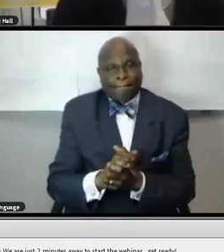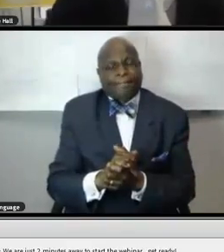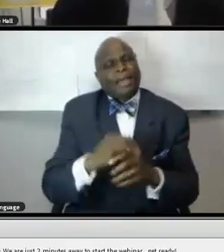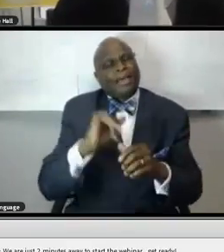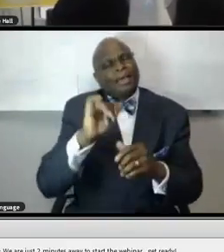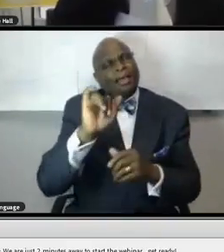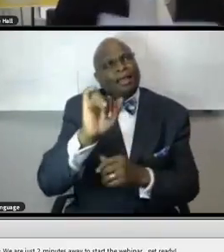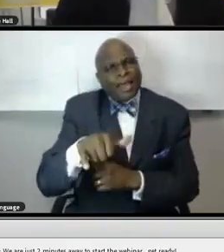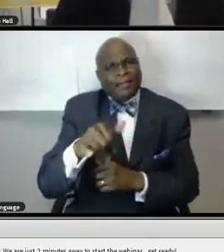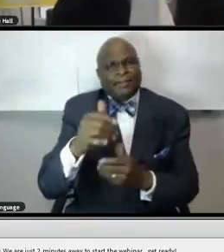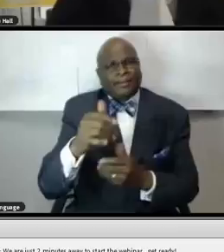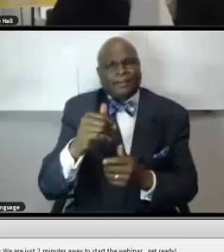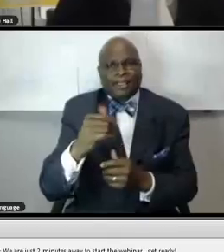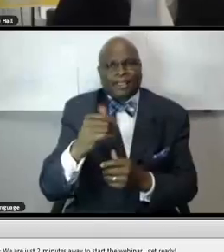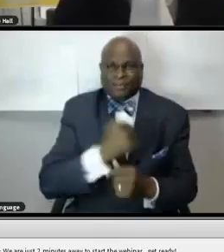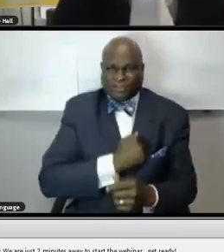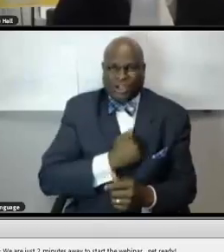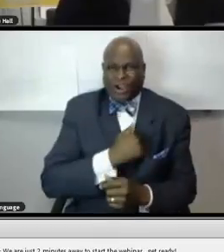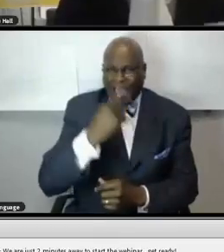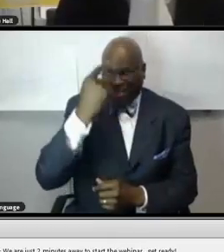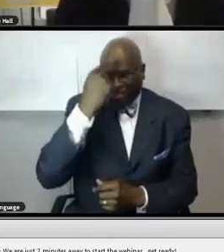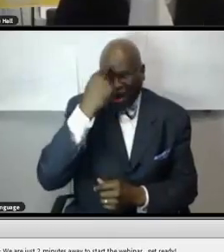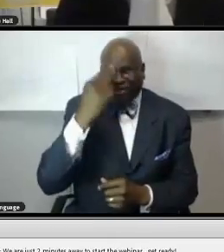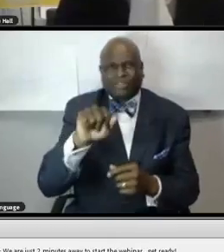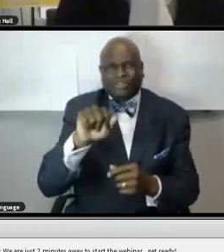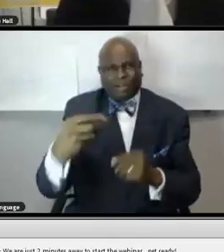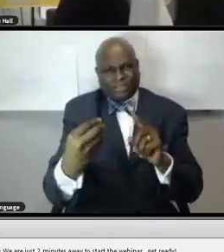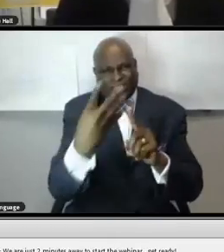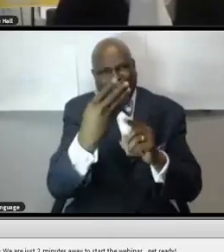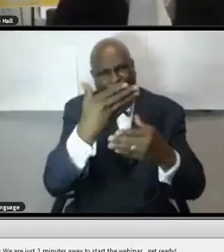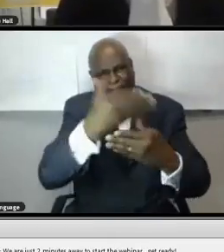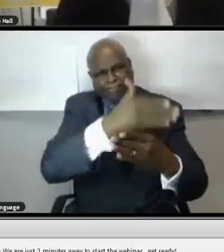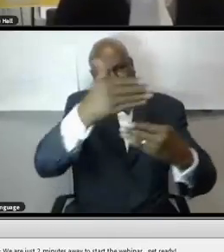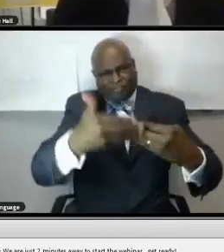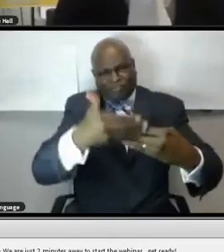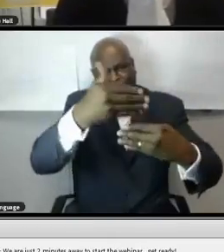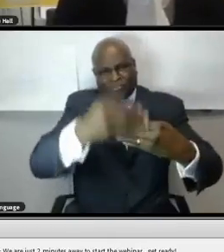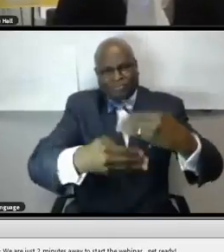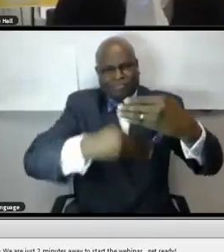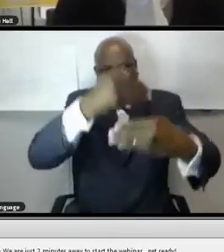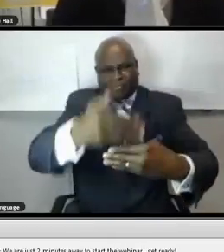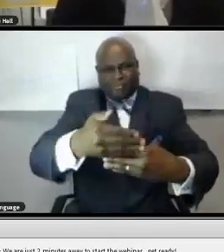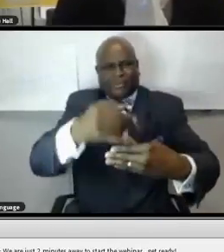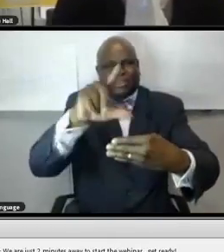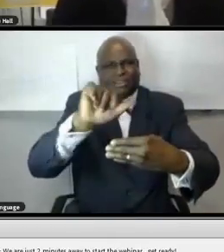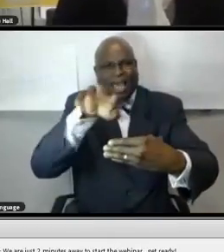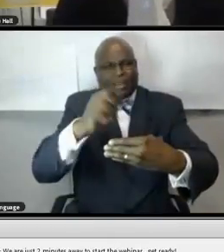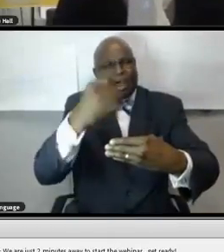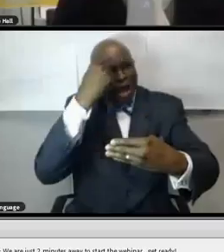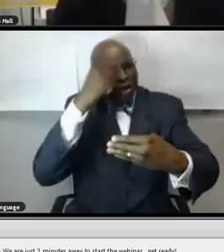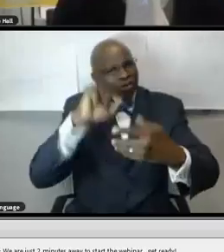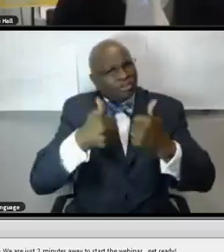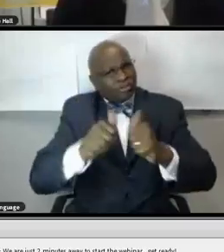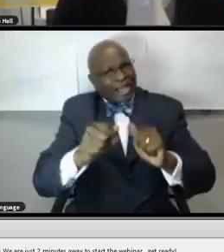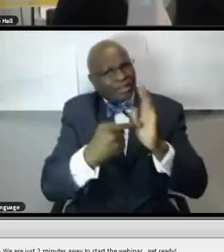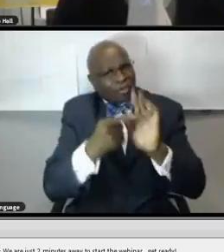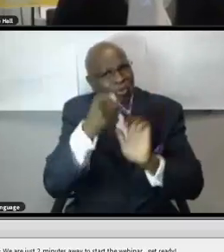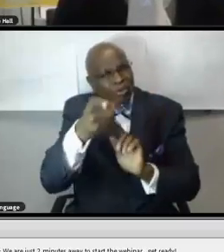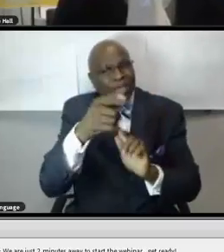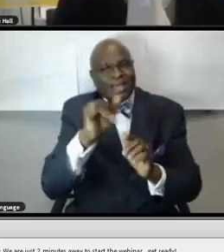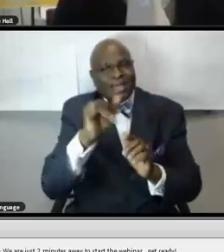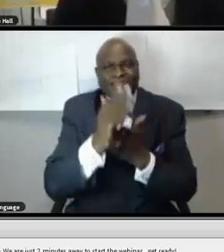that, I'm sorry, I thought there was a slide in there that obviously there isn't. What I was meaning to show you was